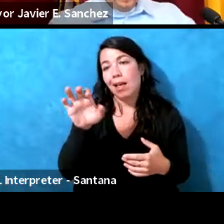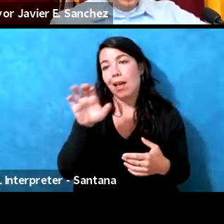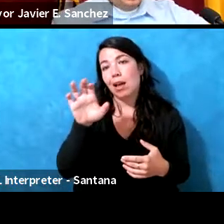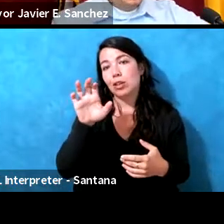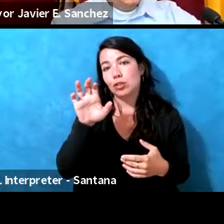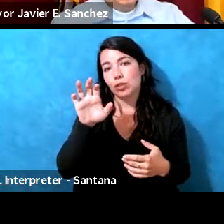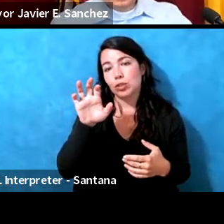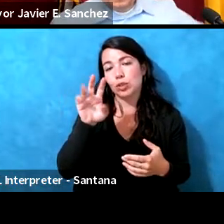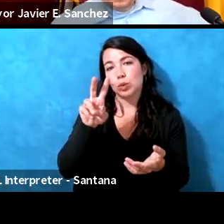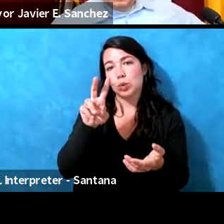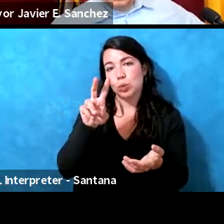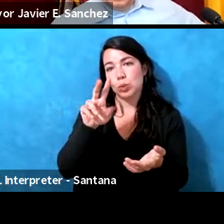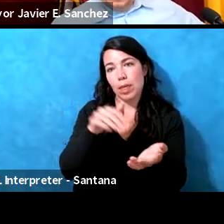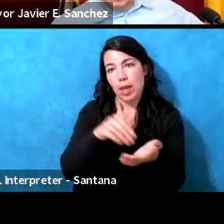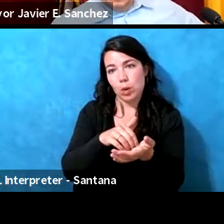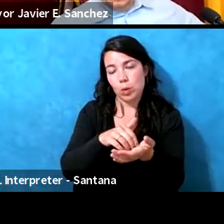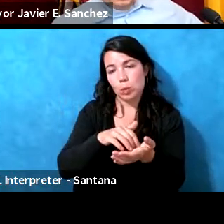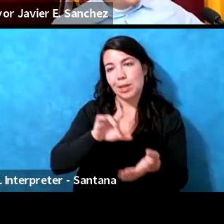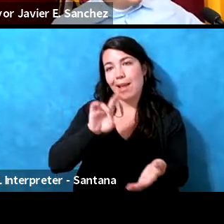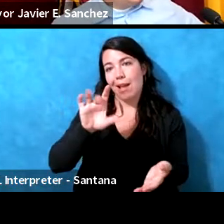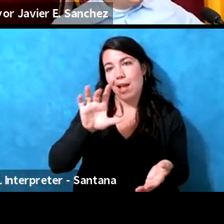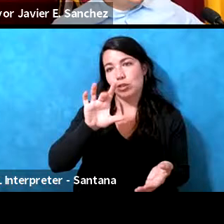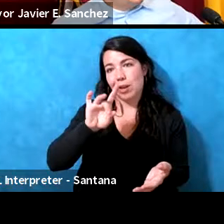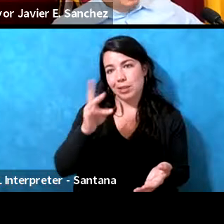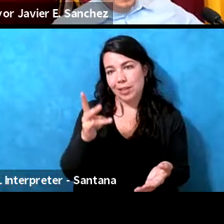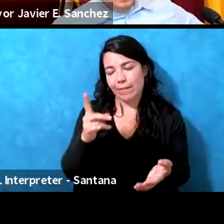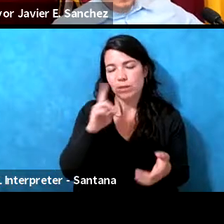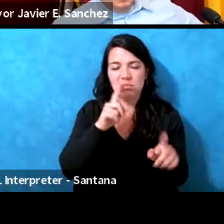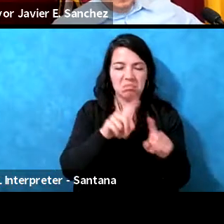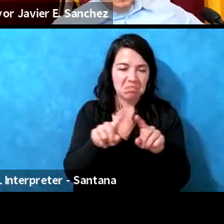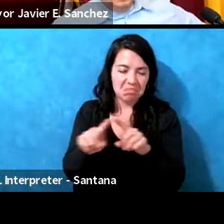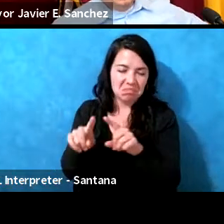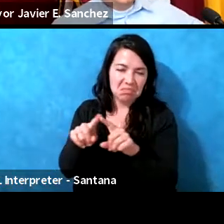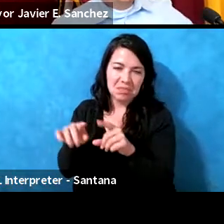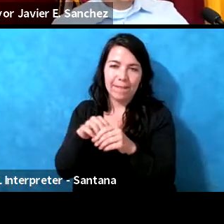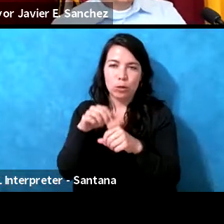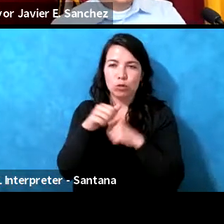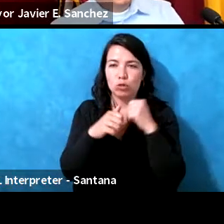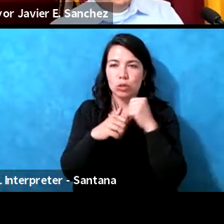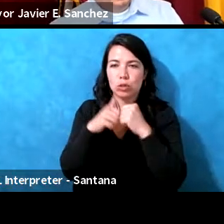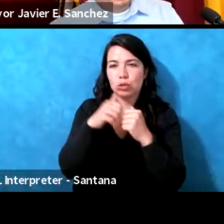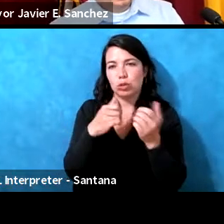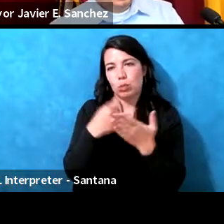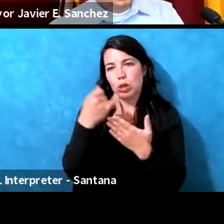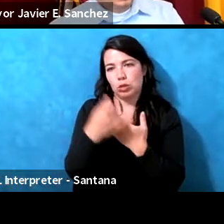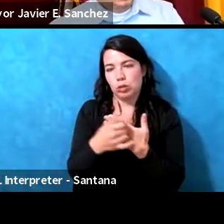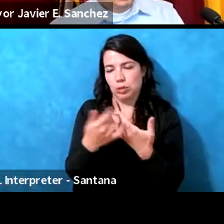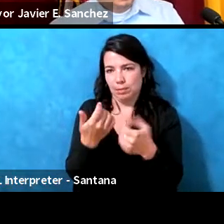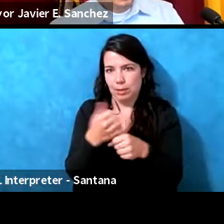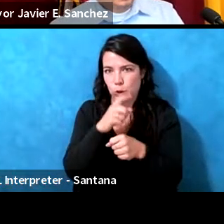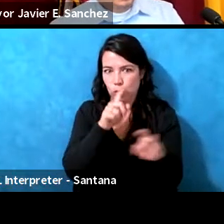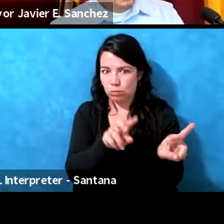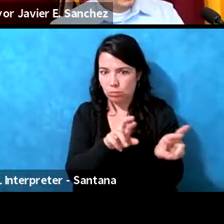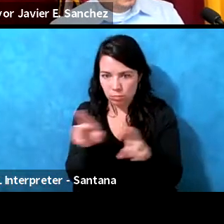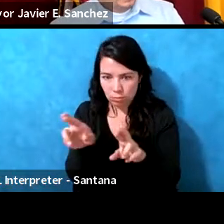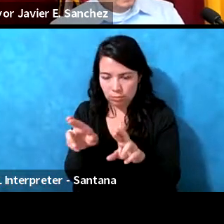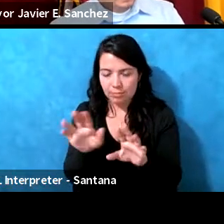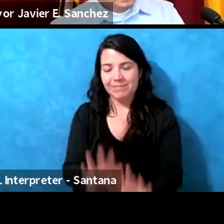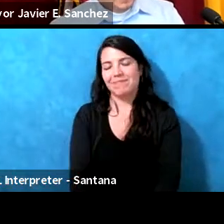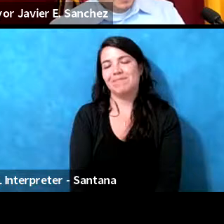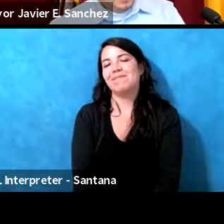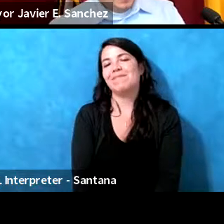is currently sitting for infrastructure projects that we have going forward to get them shovel ready.